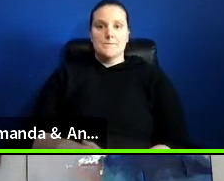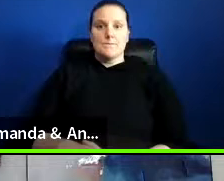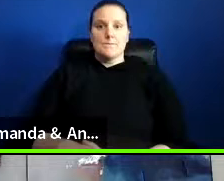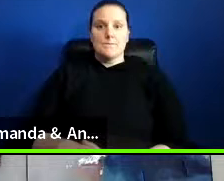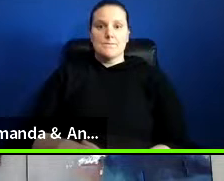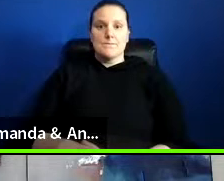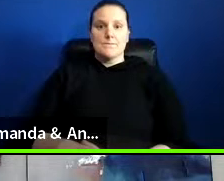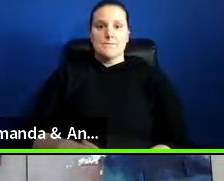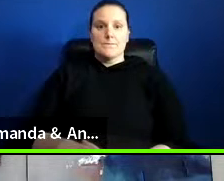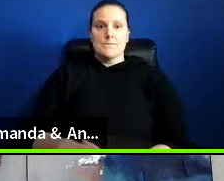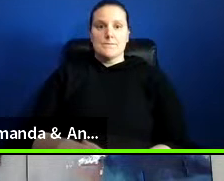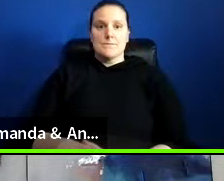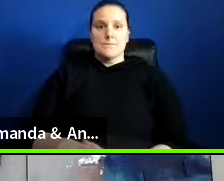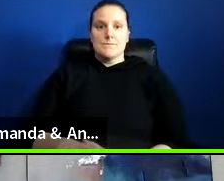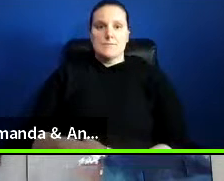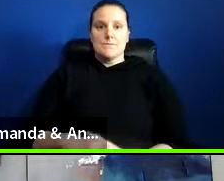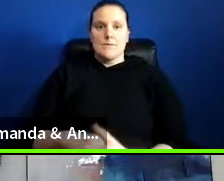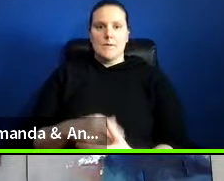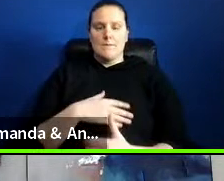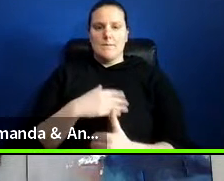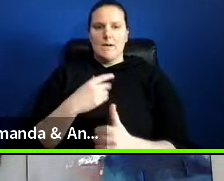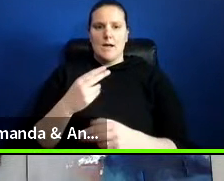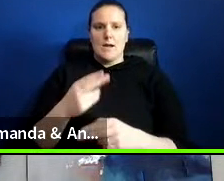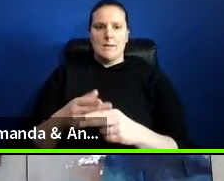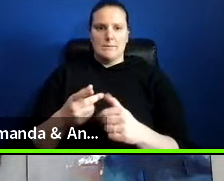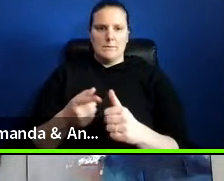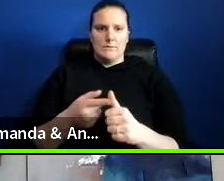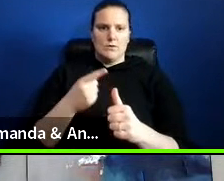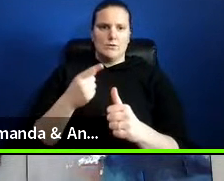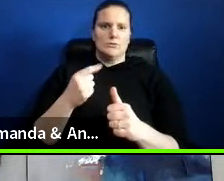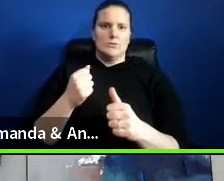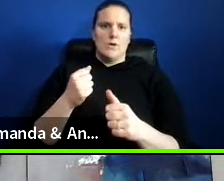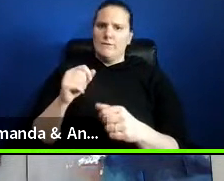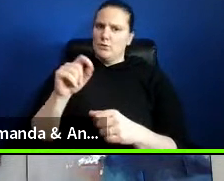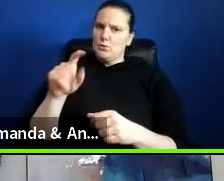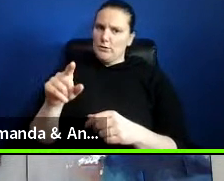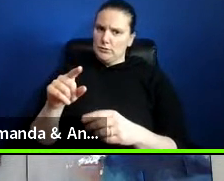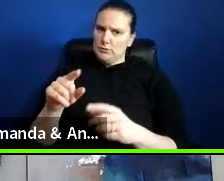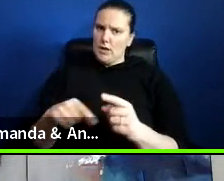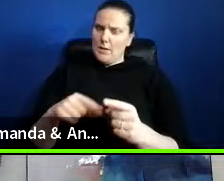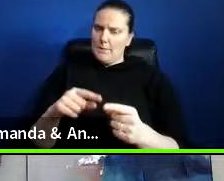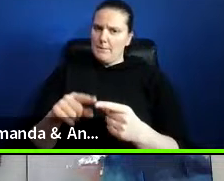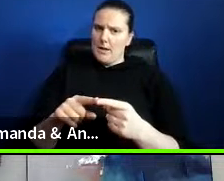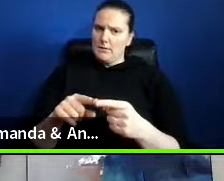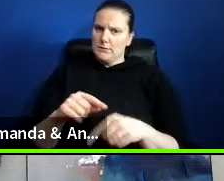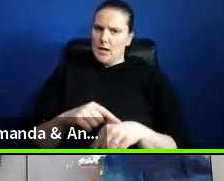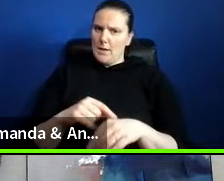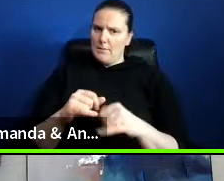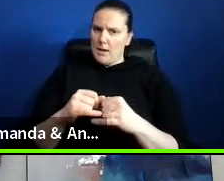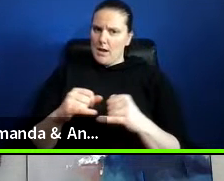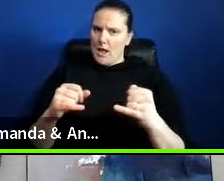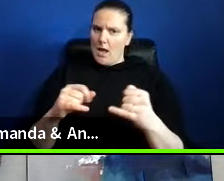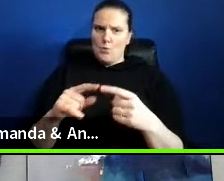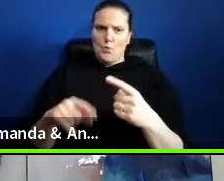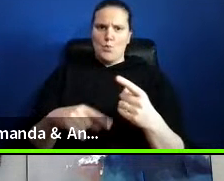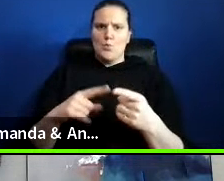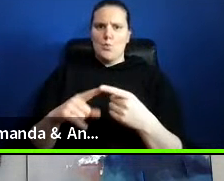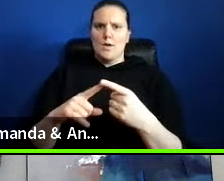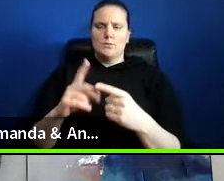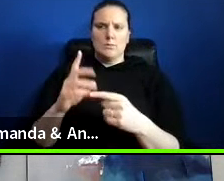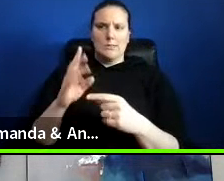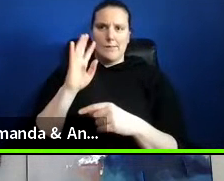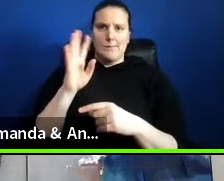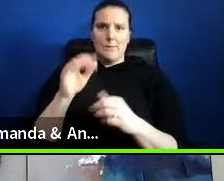Okay, my name was called first, so I have a question about the timeline when you are going to come up with